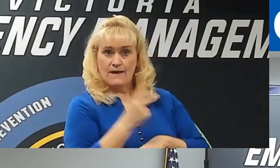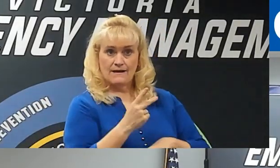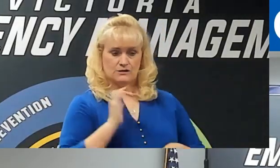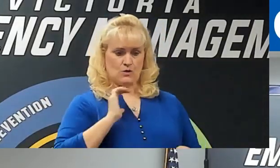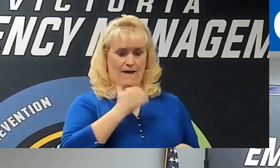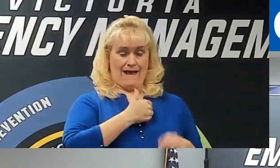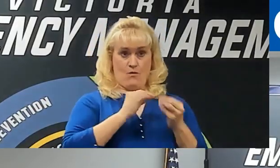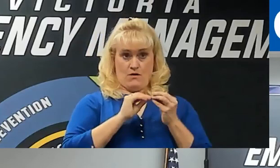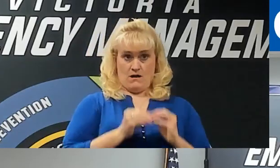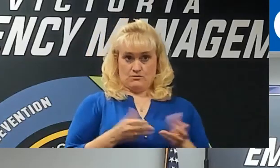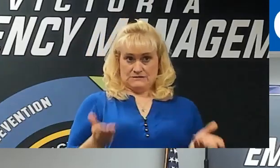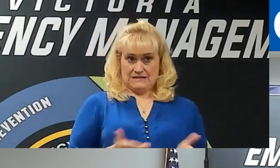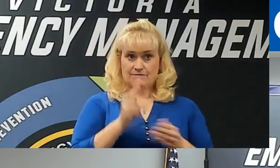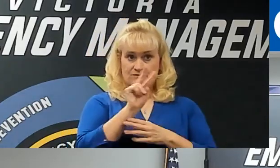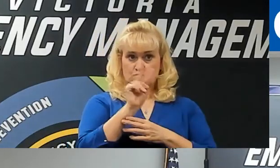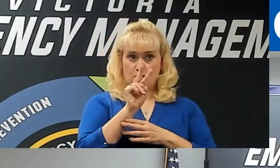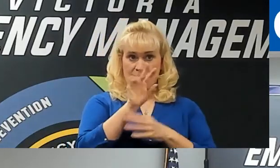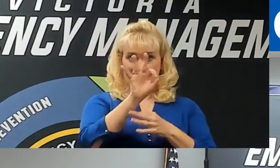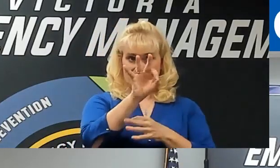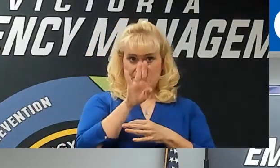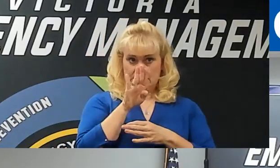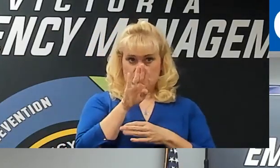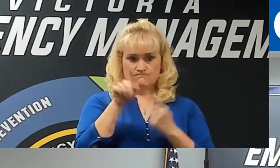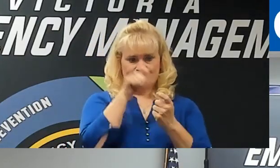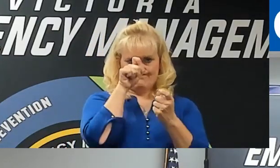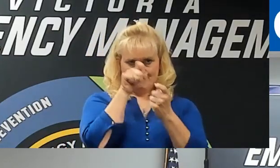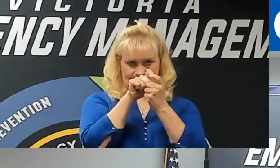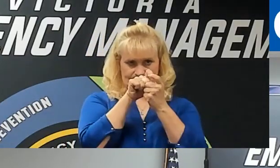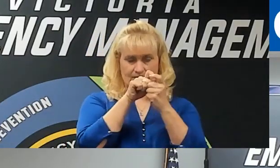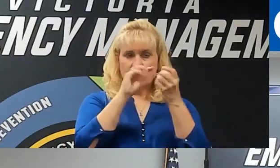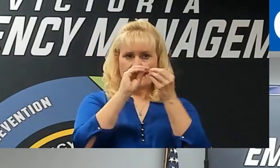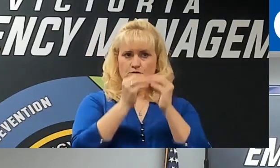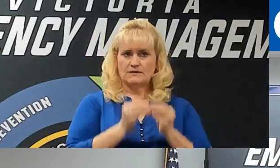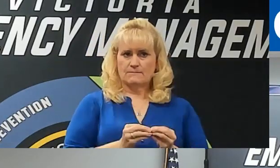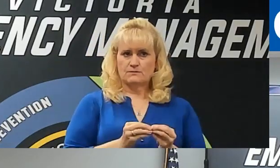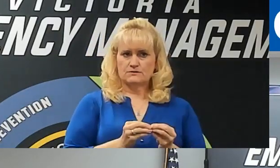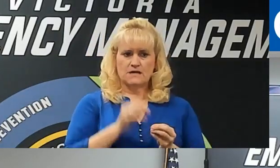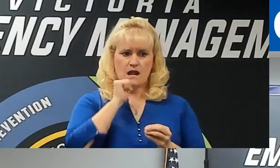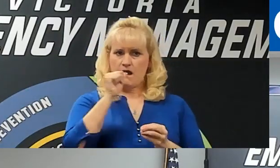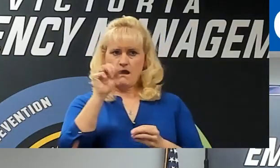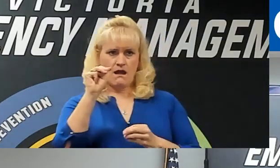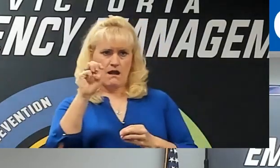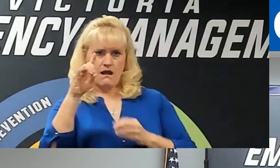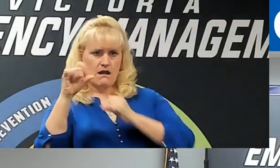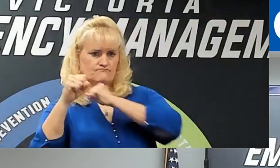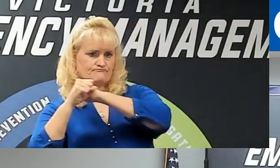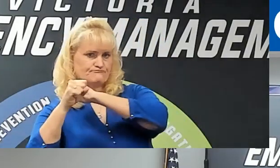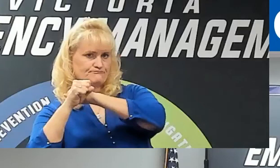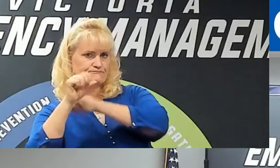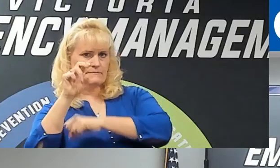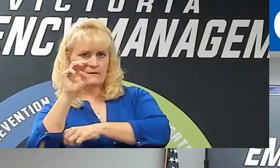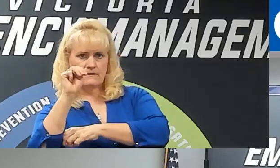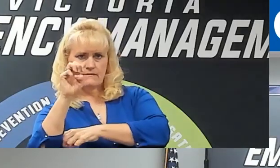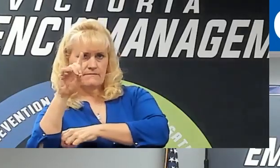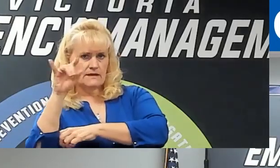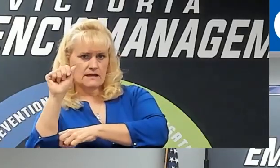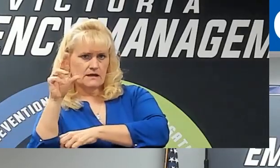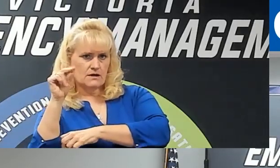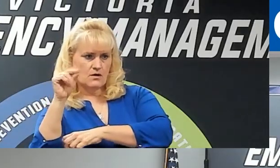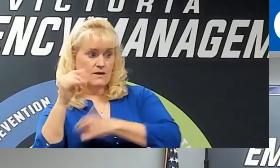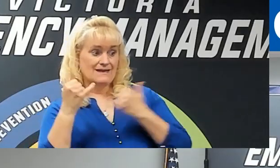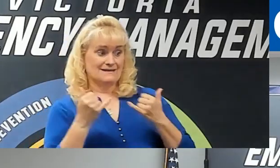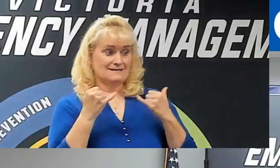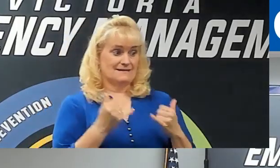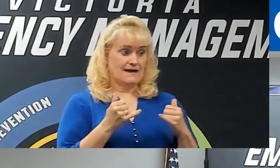and our local media are going to be the most accurate, up-to-date numbers there. There were some questions regarding some classification of